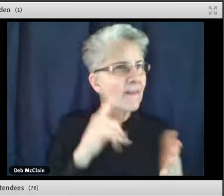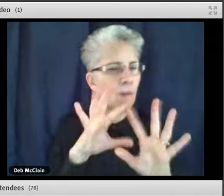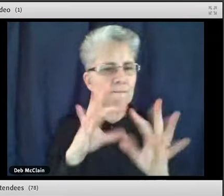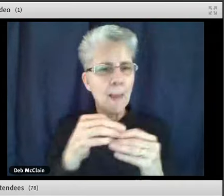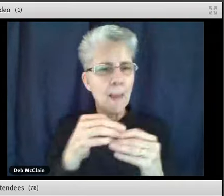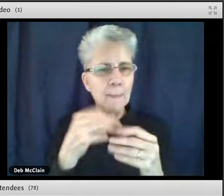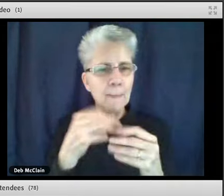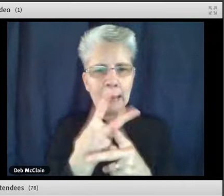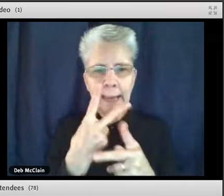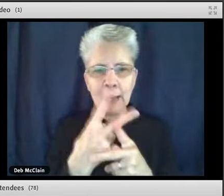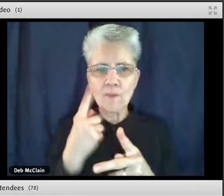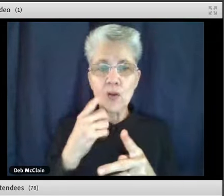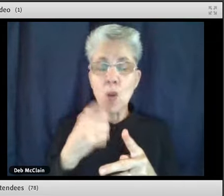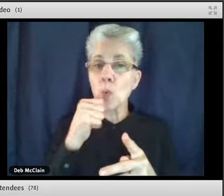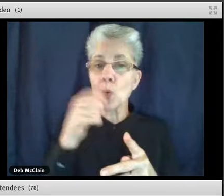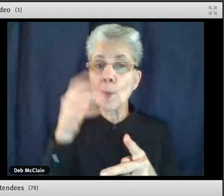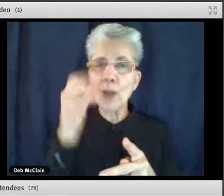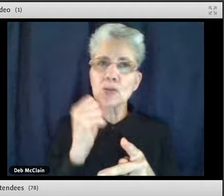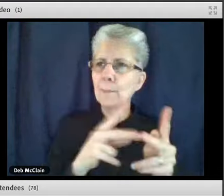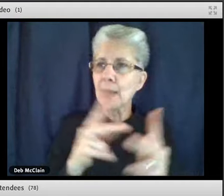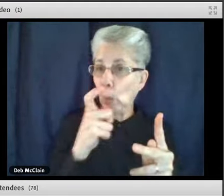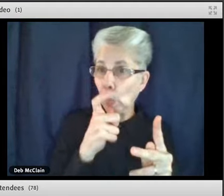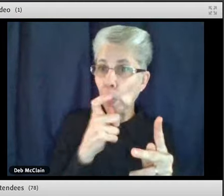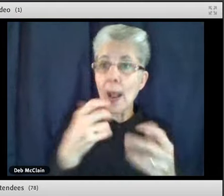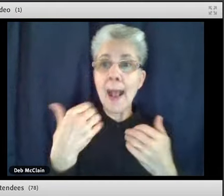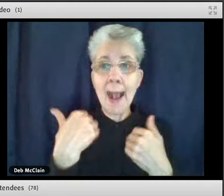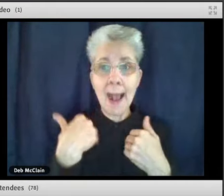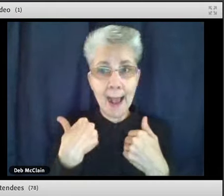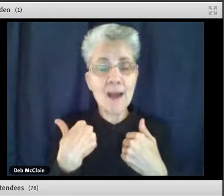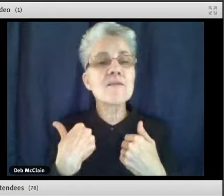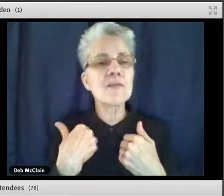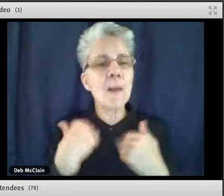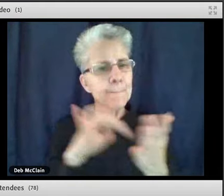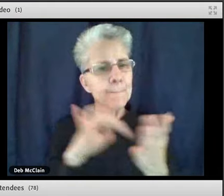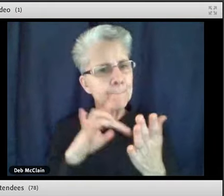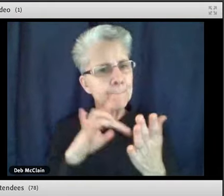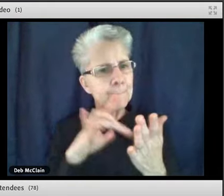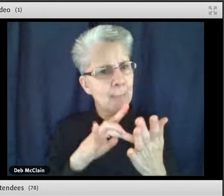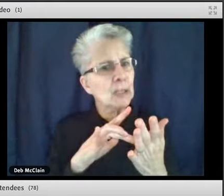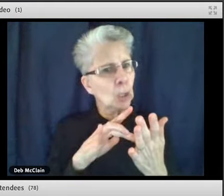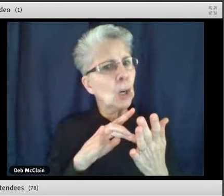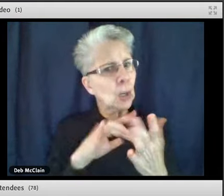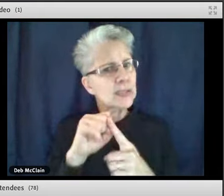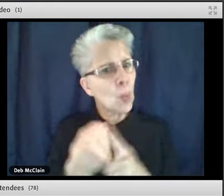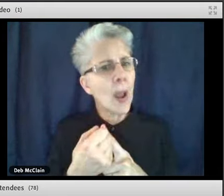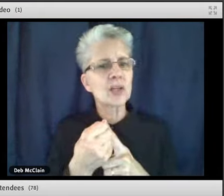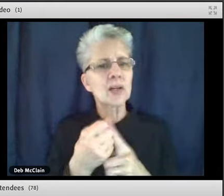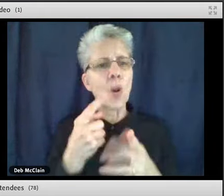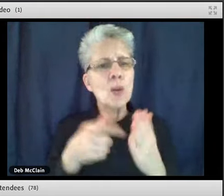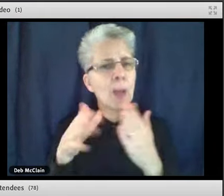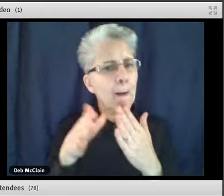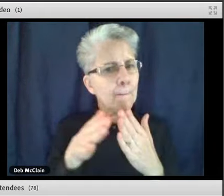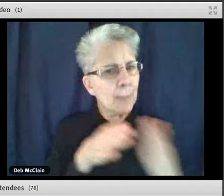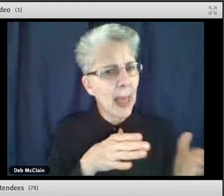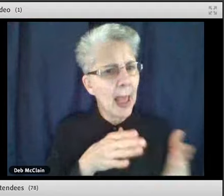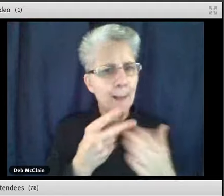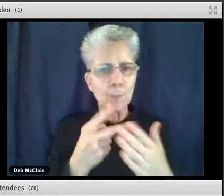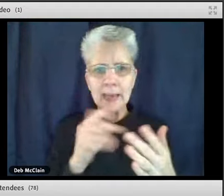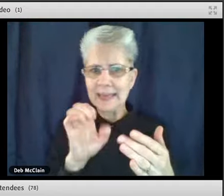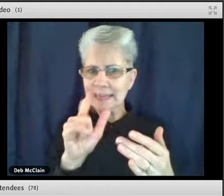or people who have medical conditions? What's your plan? So have that in place. And if you don't have these things in place,